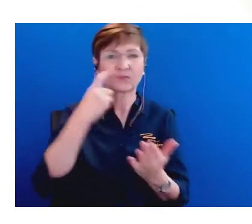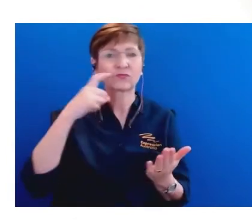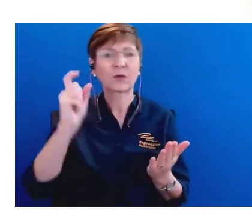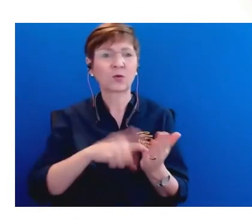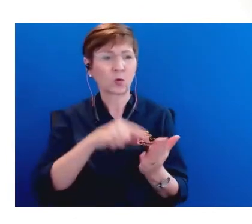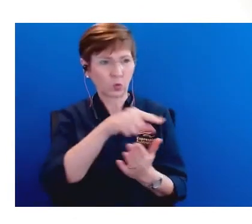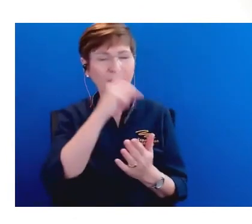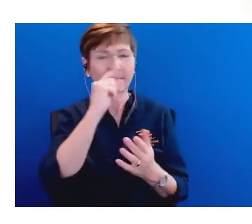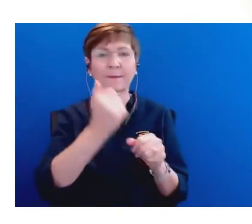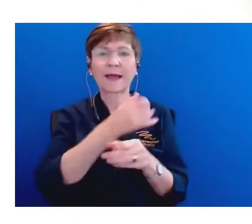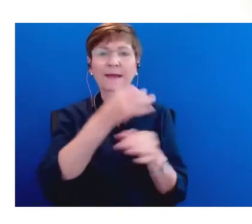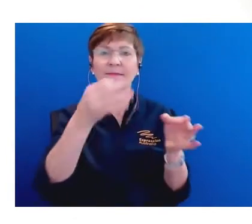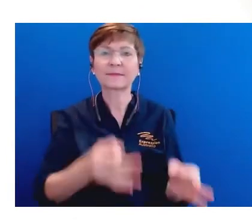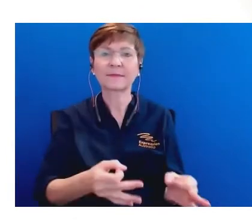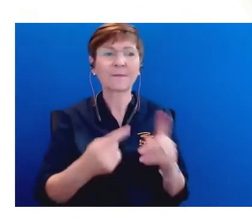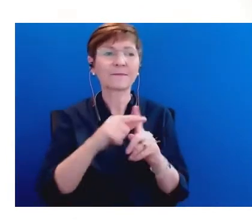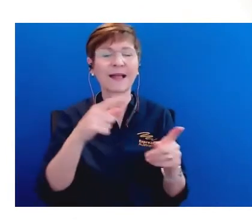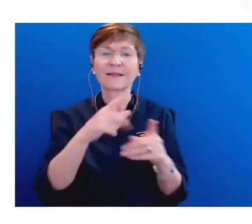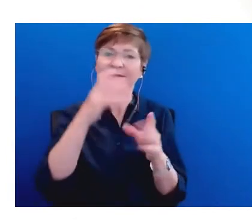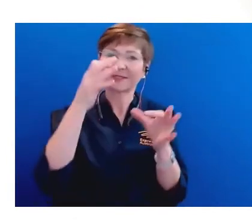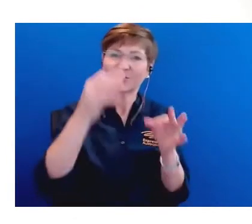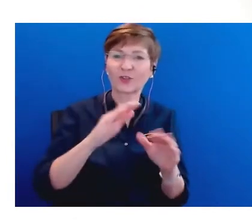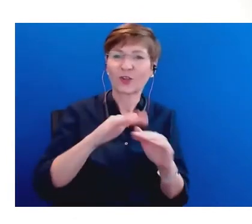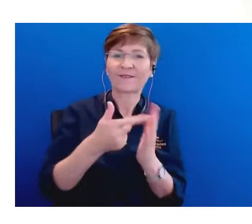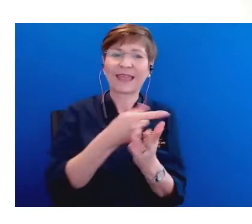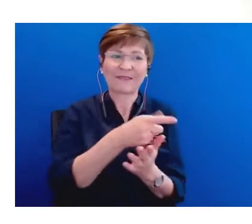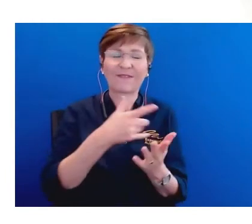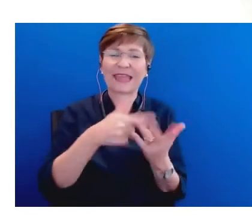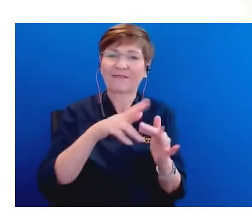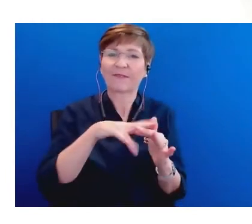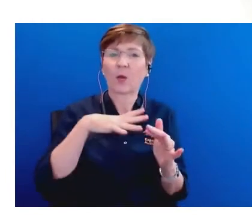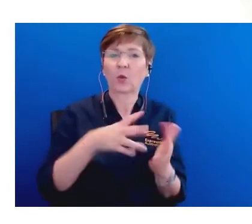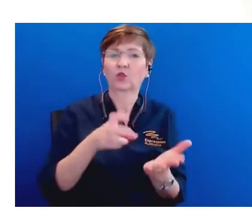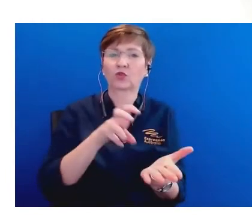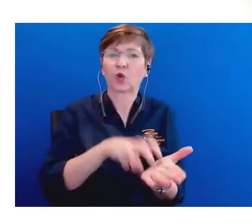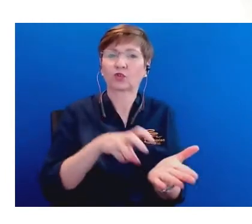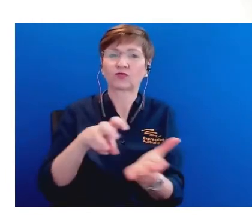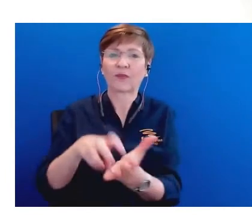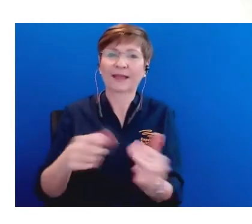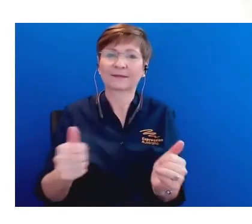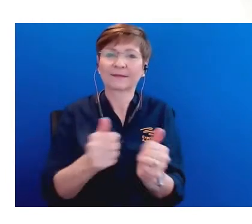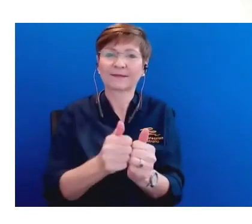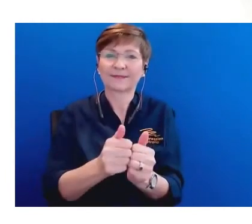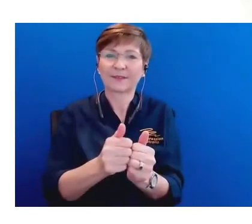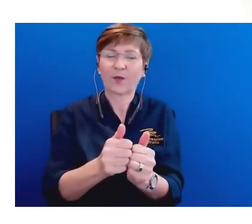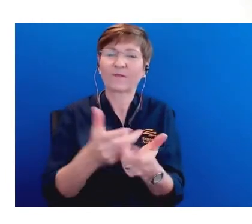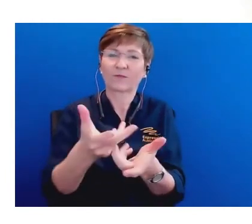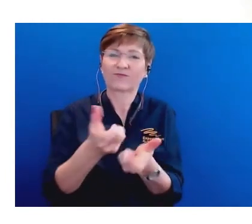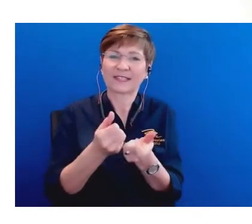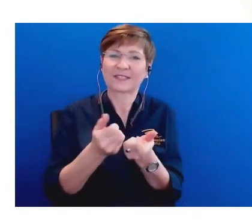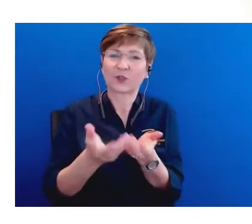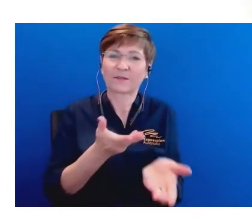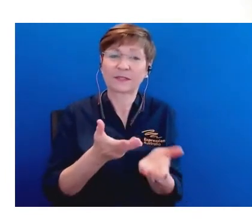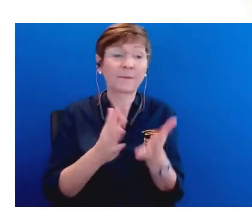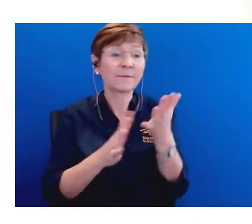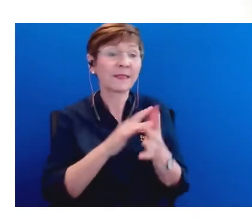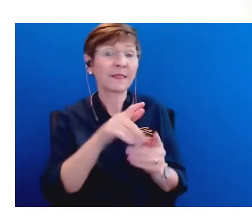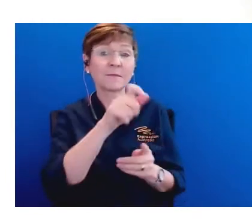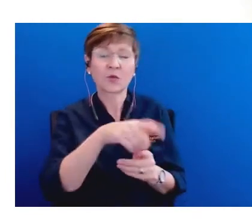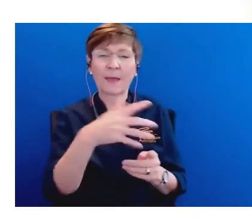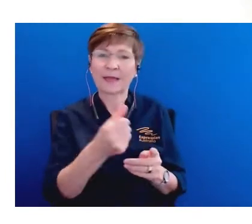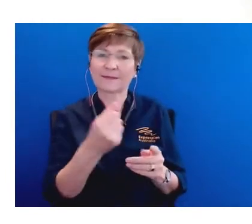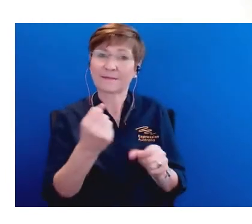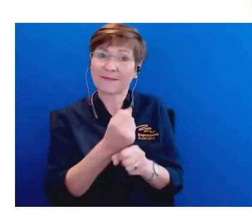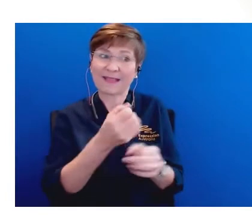about entering contracts for services. This doesn't mean that everyone is expected to make decisions alone. So the